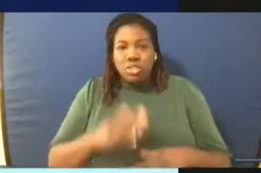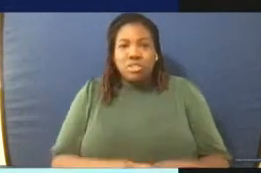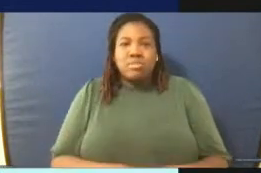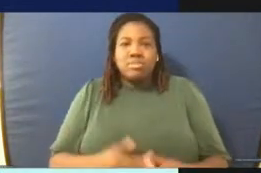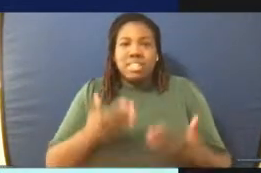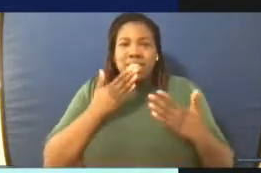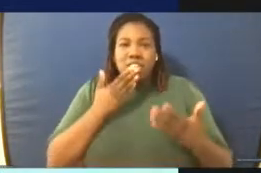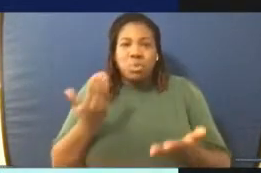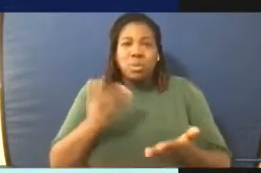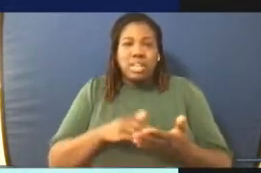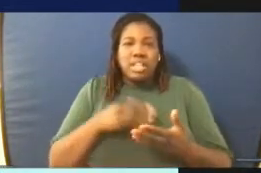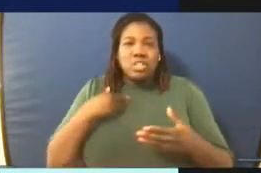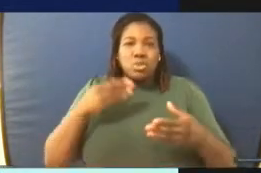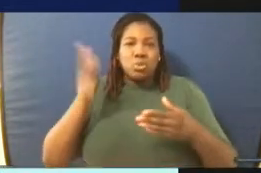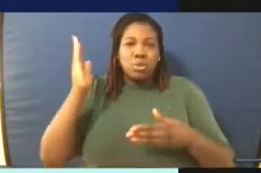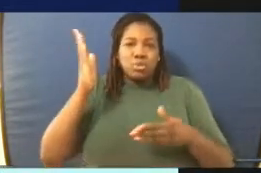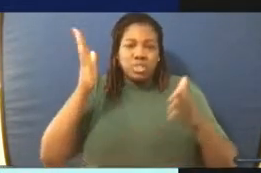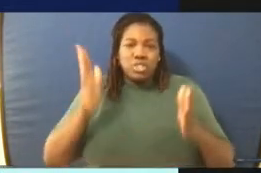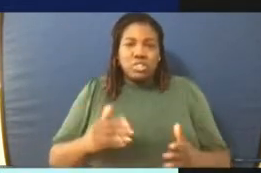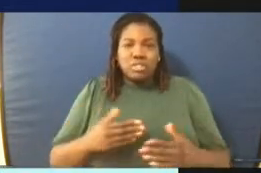to our speakers. Phenomenal. Thank you.